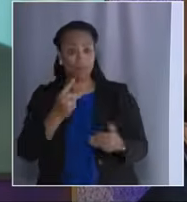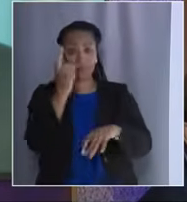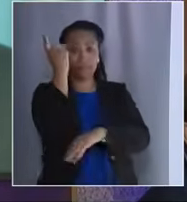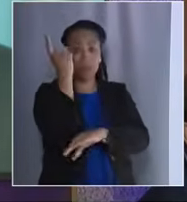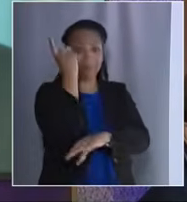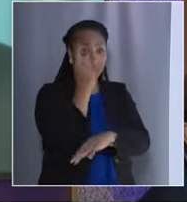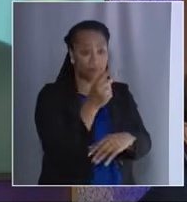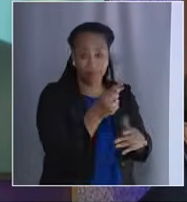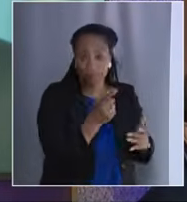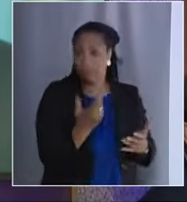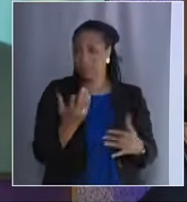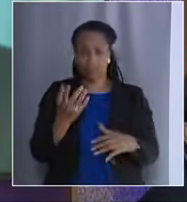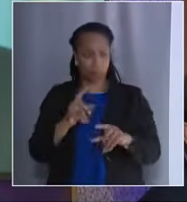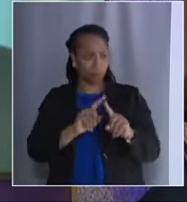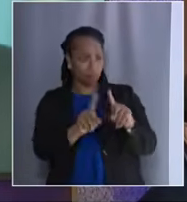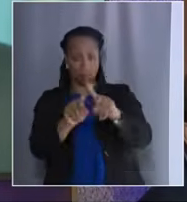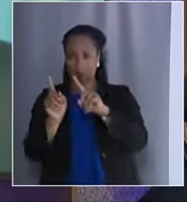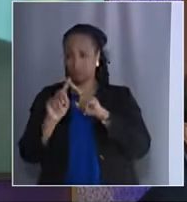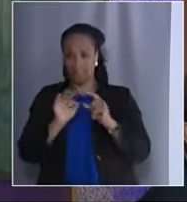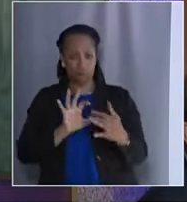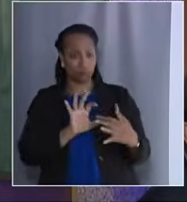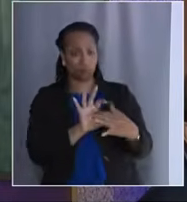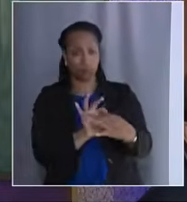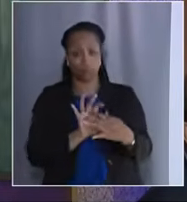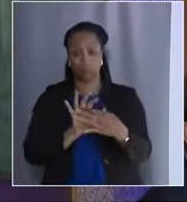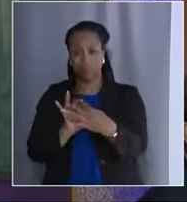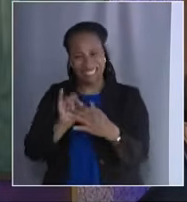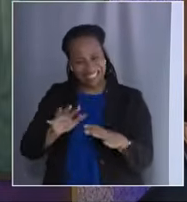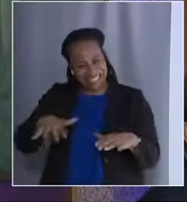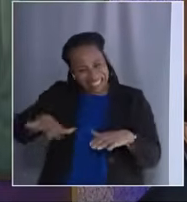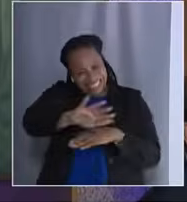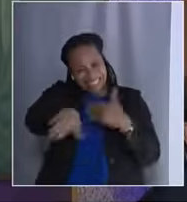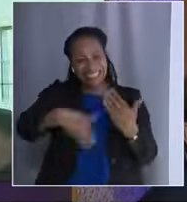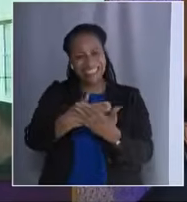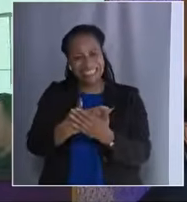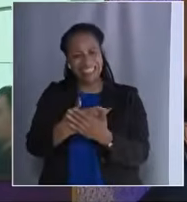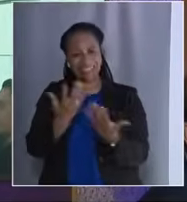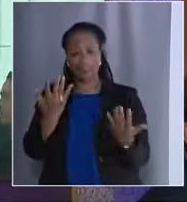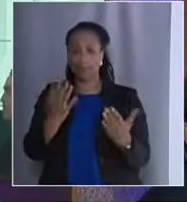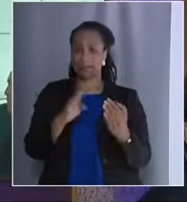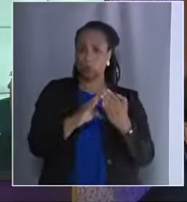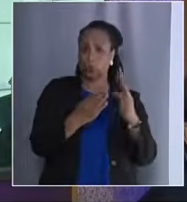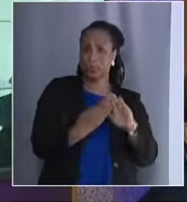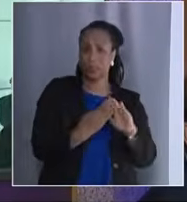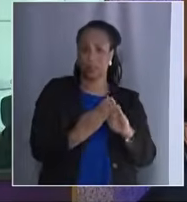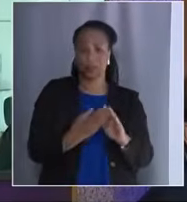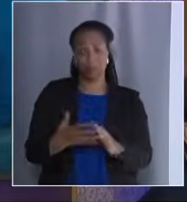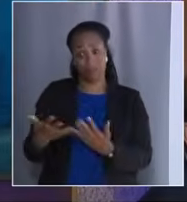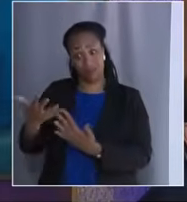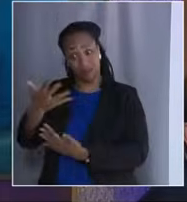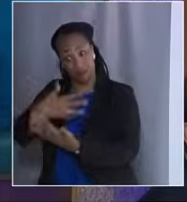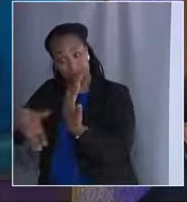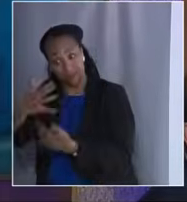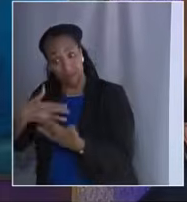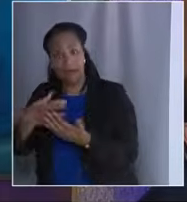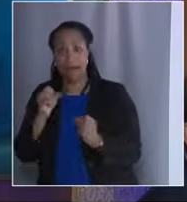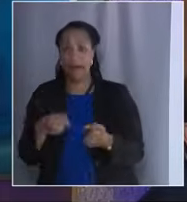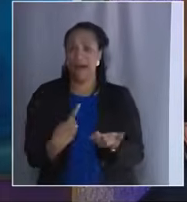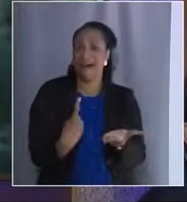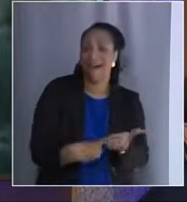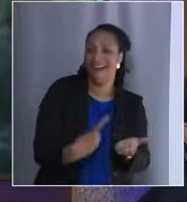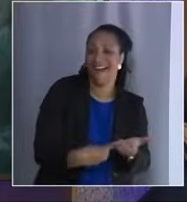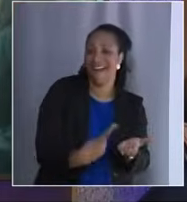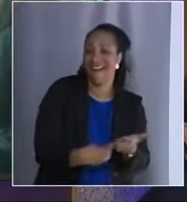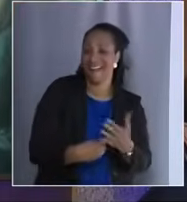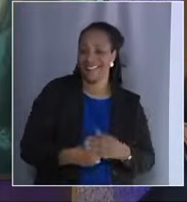a social aspect, from a scientific aspect, and that's what this allows us to do. It's an opportunity for us to have a even deeper